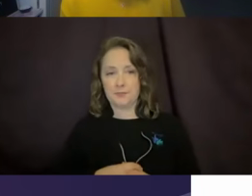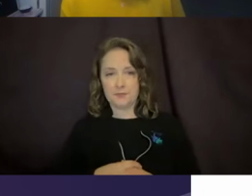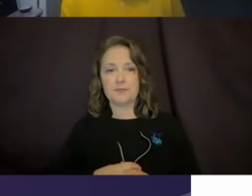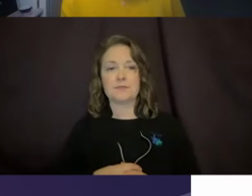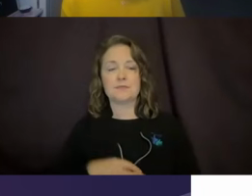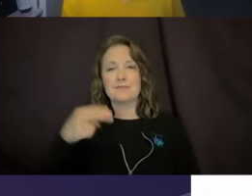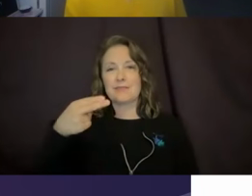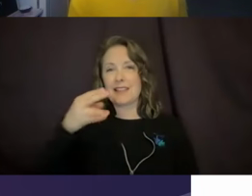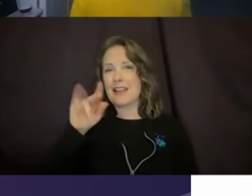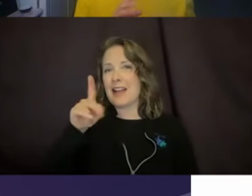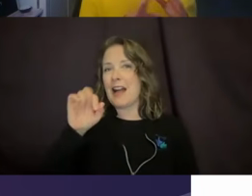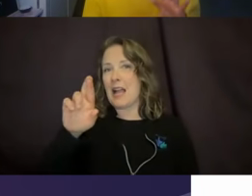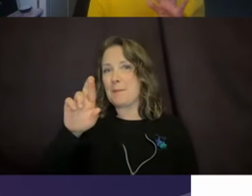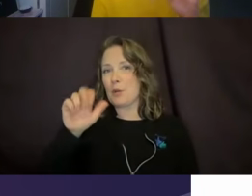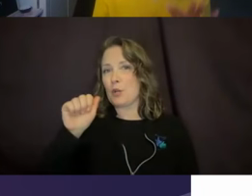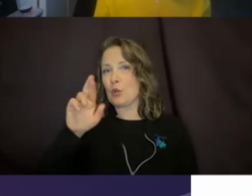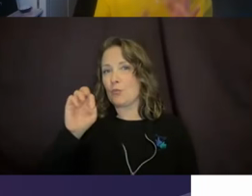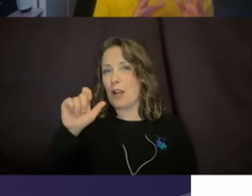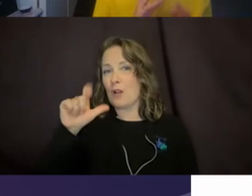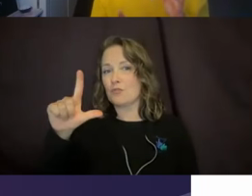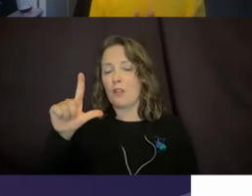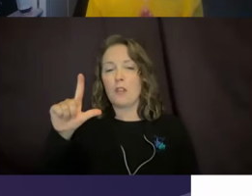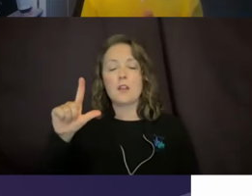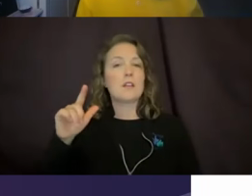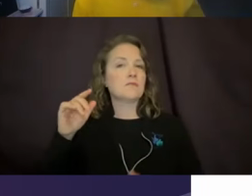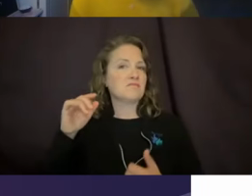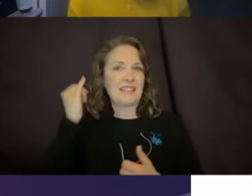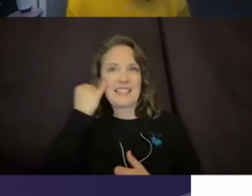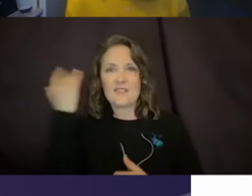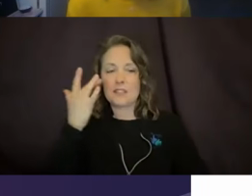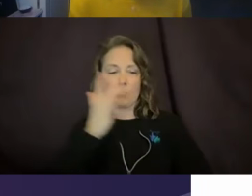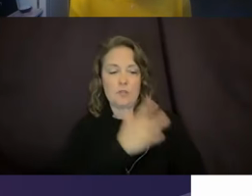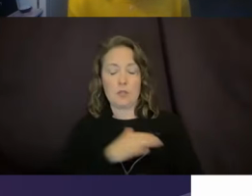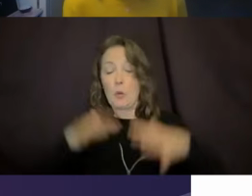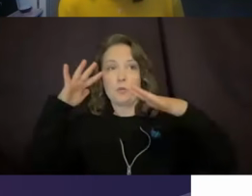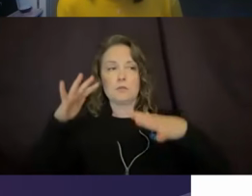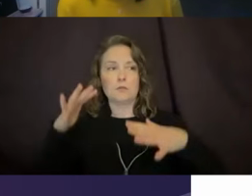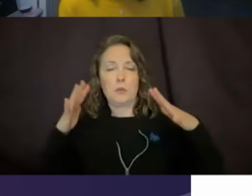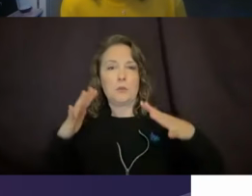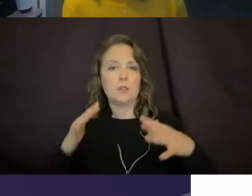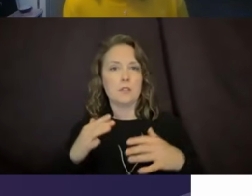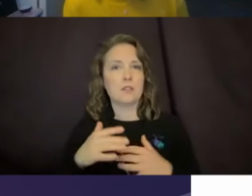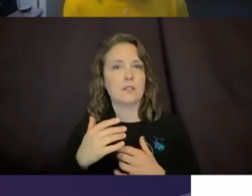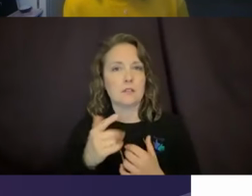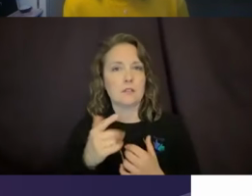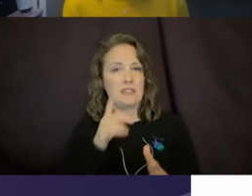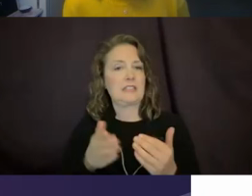Hyperarousal, so, maybe by any slight touch or anything like that, they might get hyperaroused by other kind of stimuli.